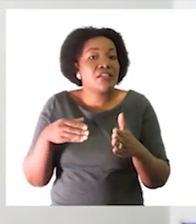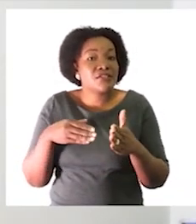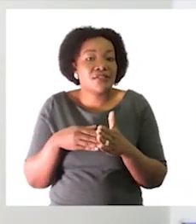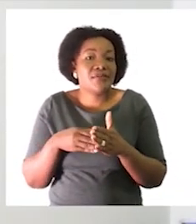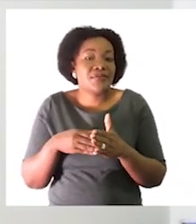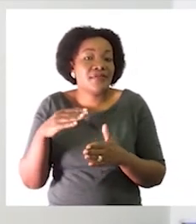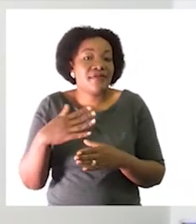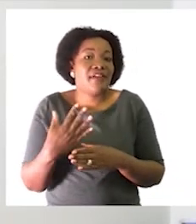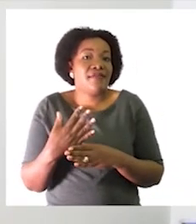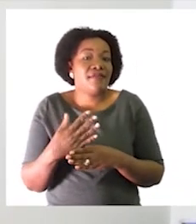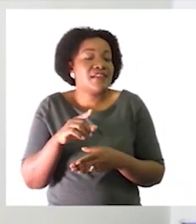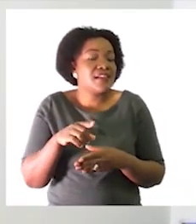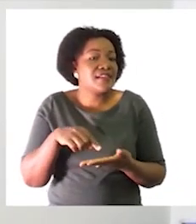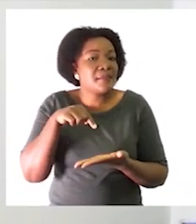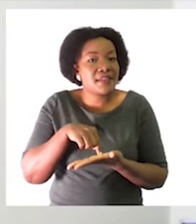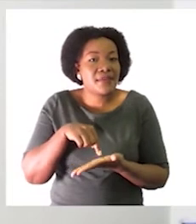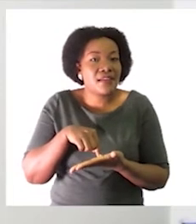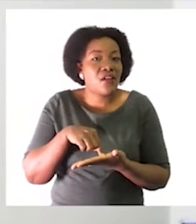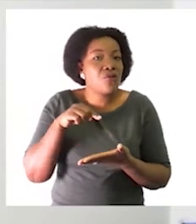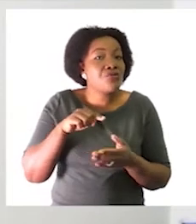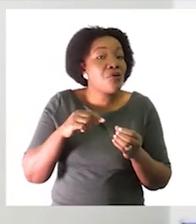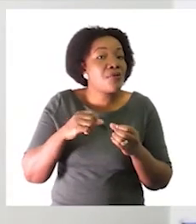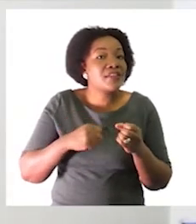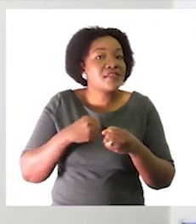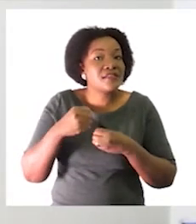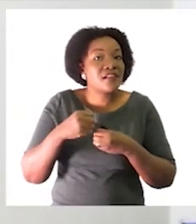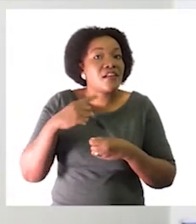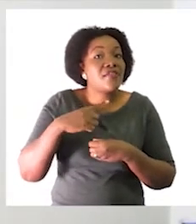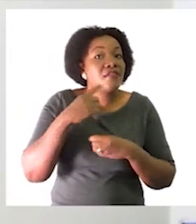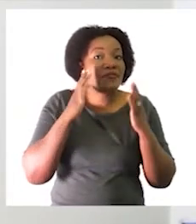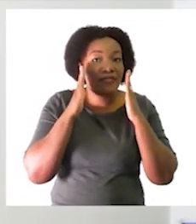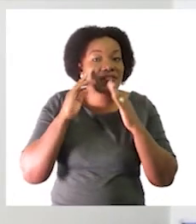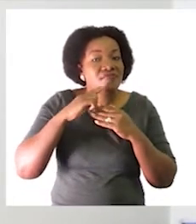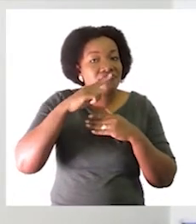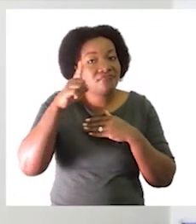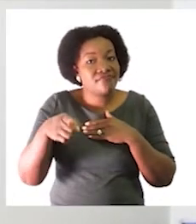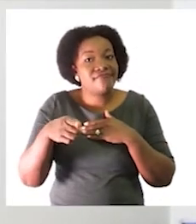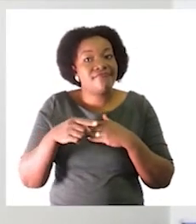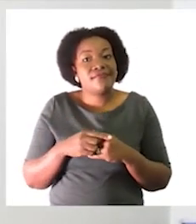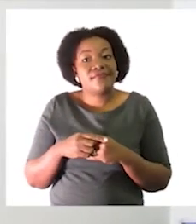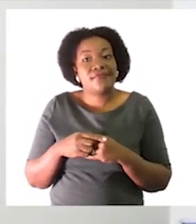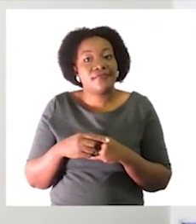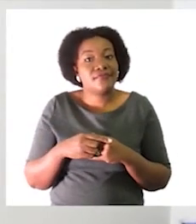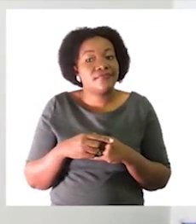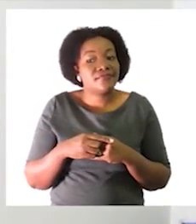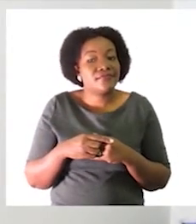called the middle number. We always run forward. We never look back. We always